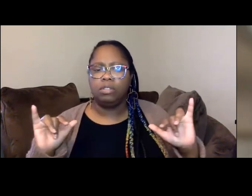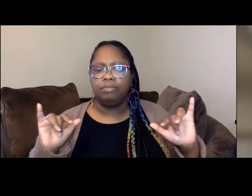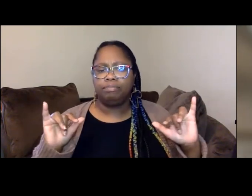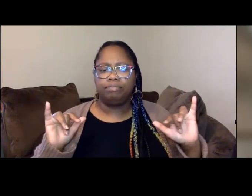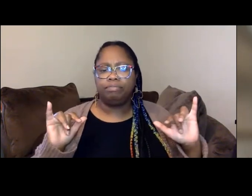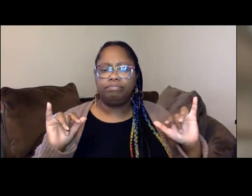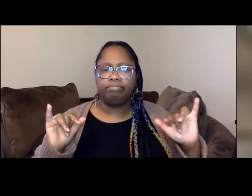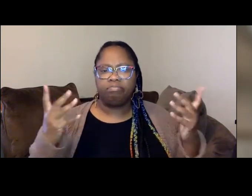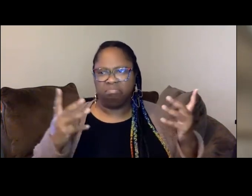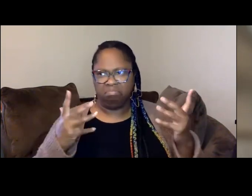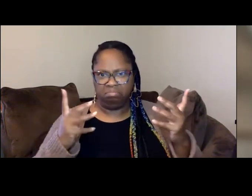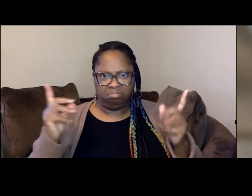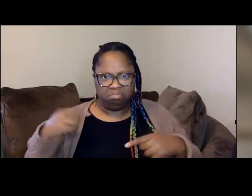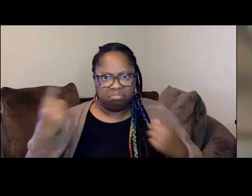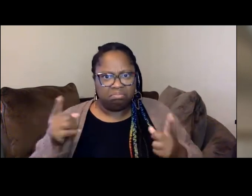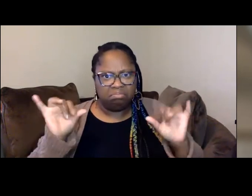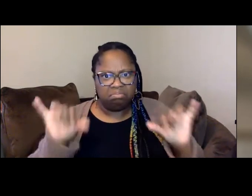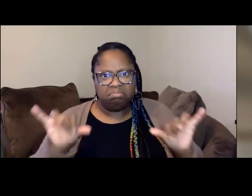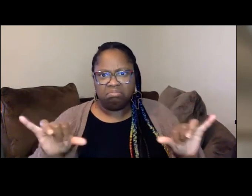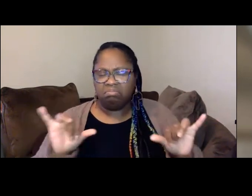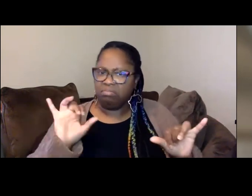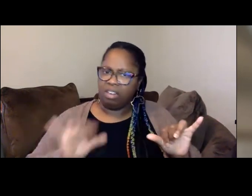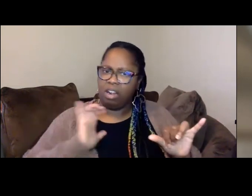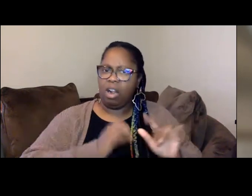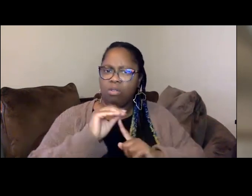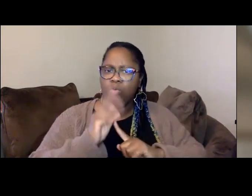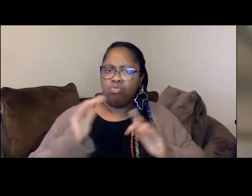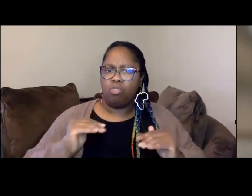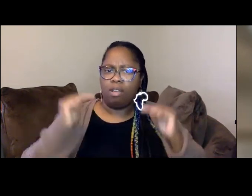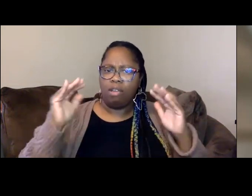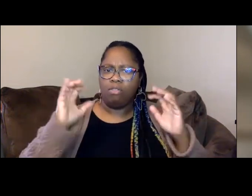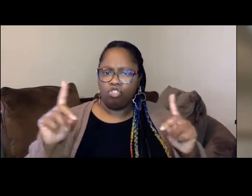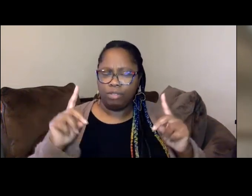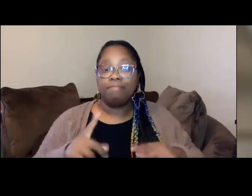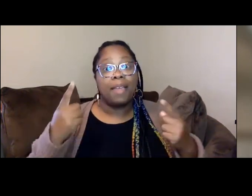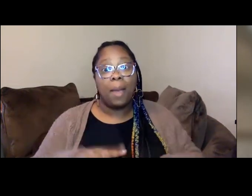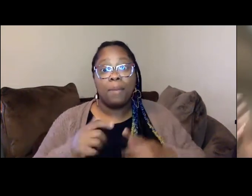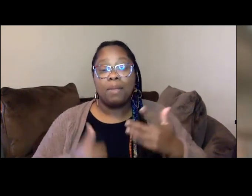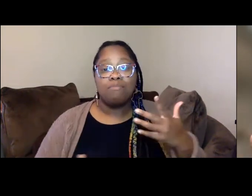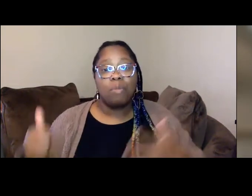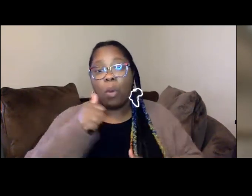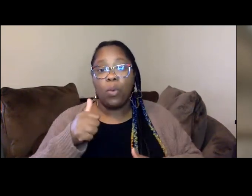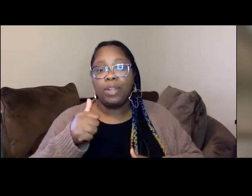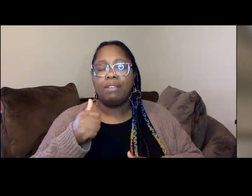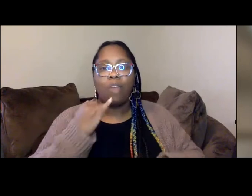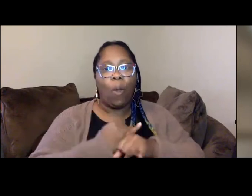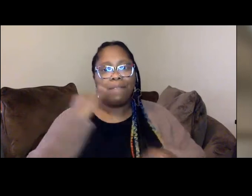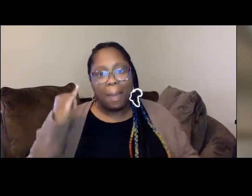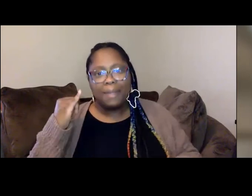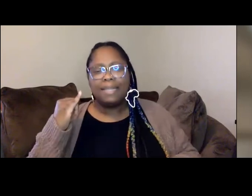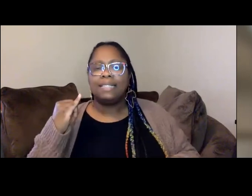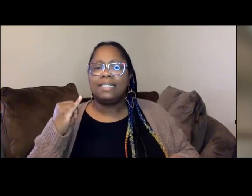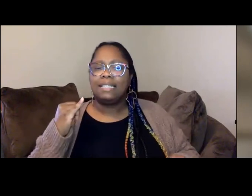a mainstay, right, of the culture in higher ed. And so when I got promoted and then ended up moving off campus